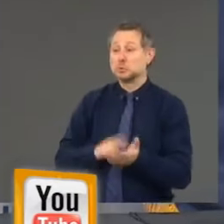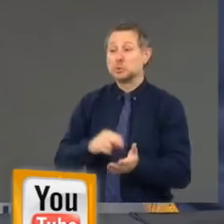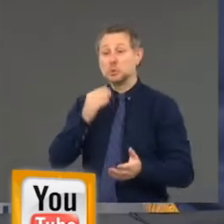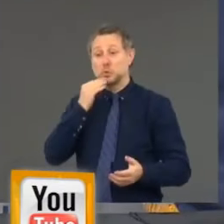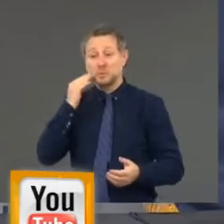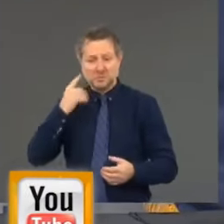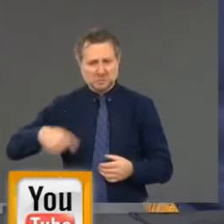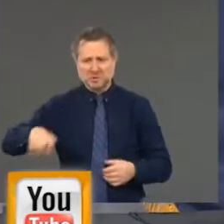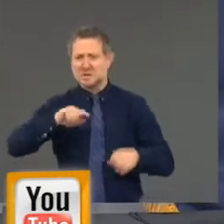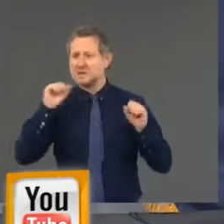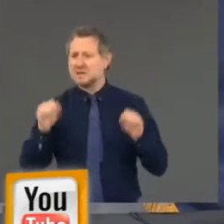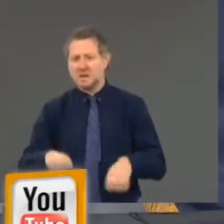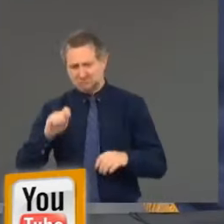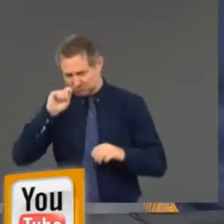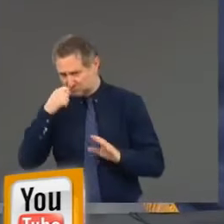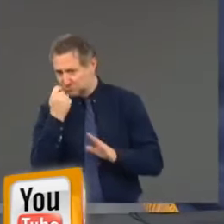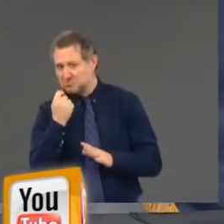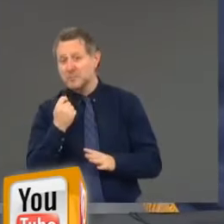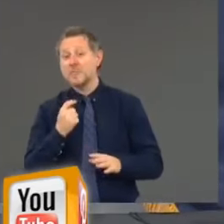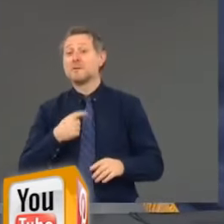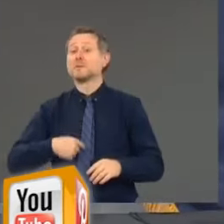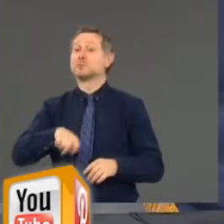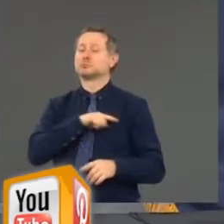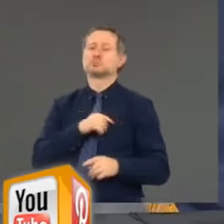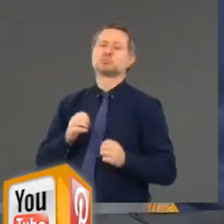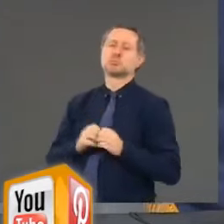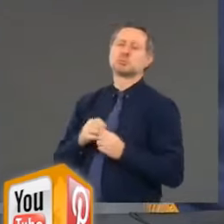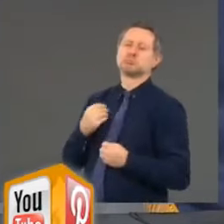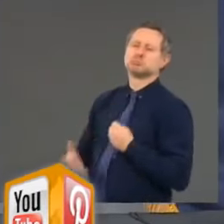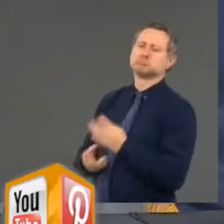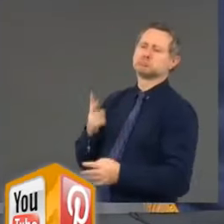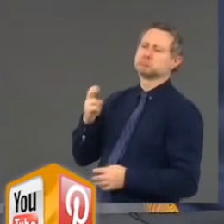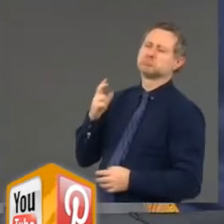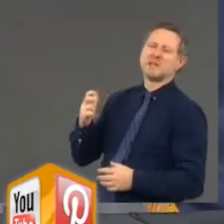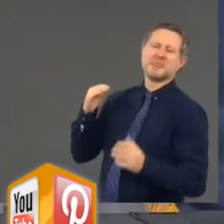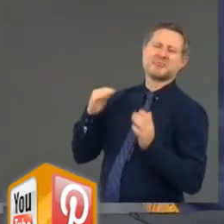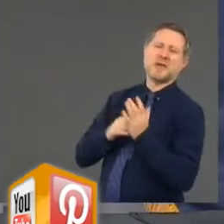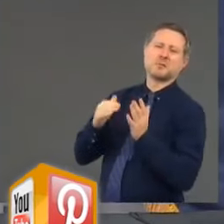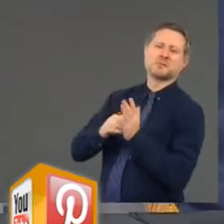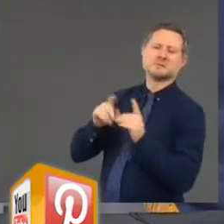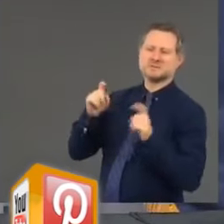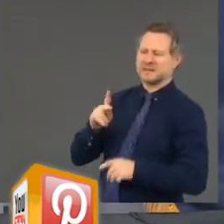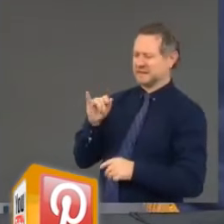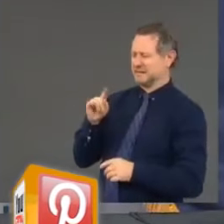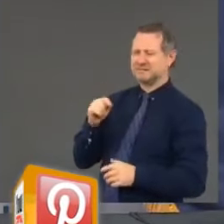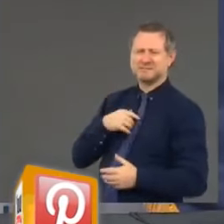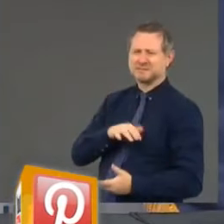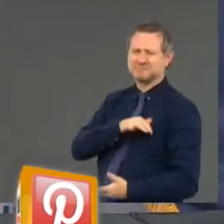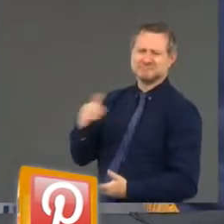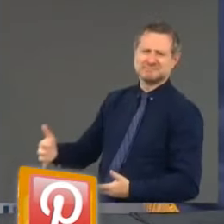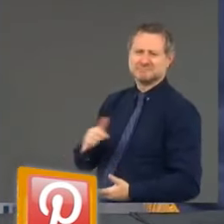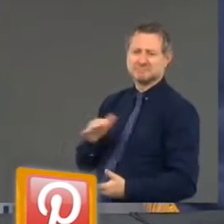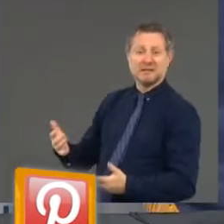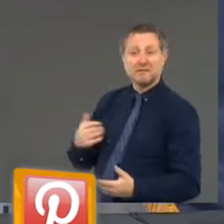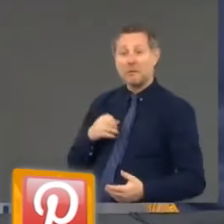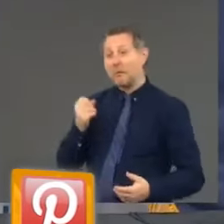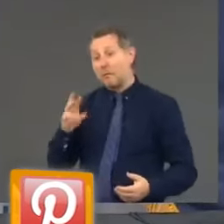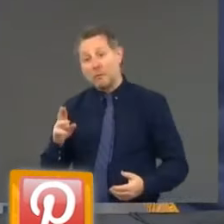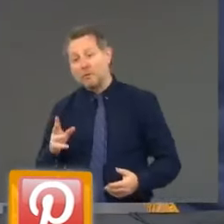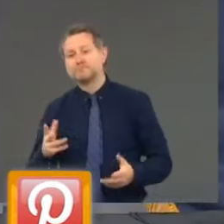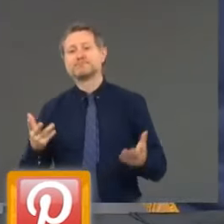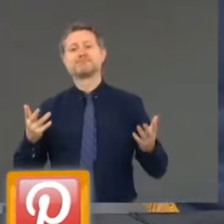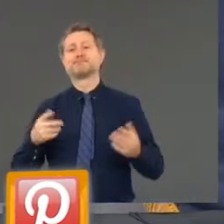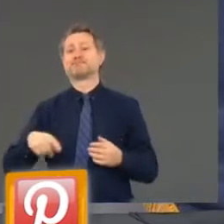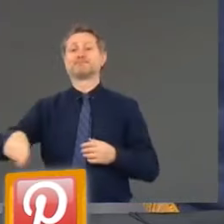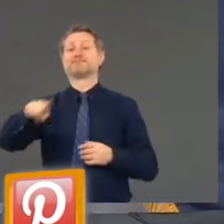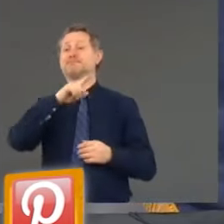we've provided hundreds of thousands of test kits for it. Or an employee can